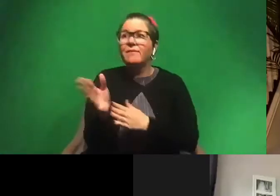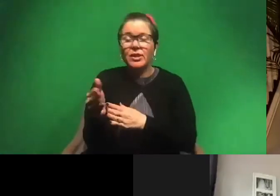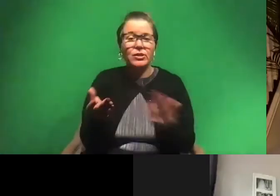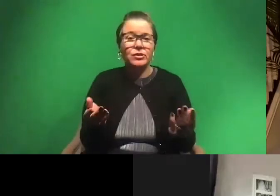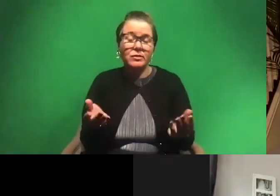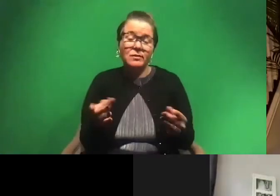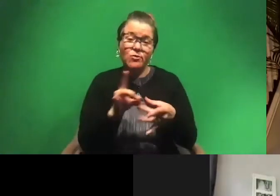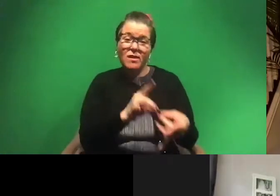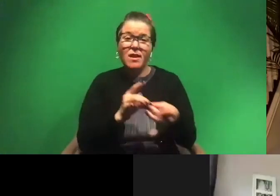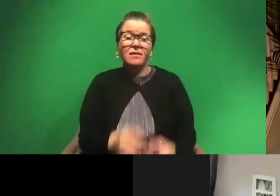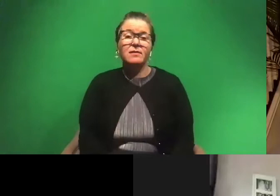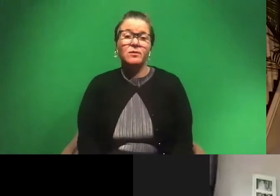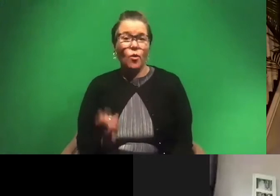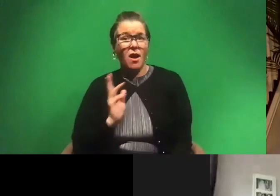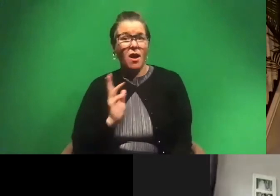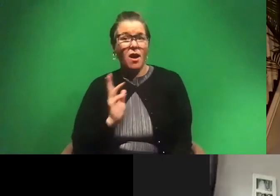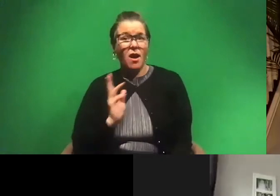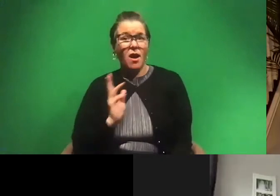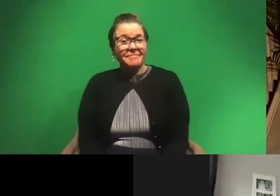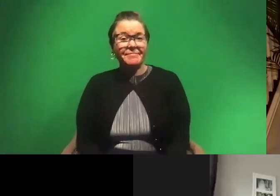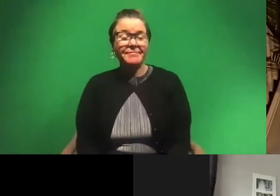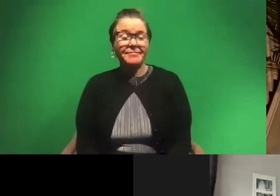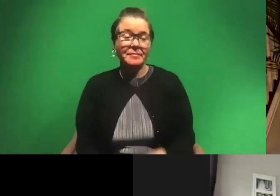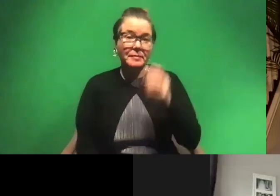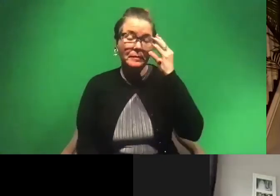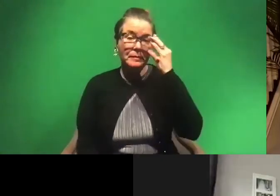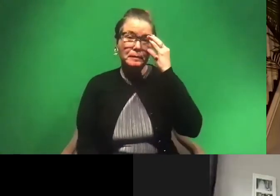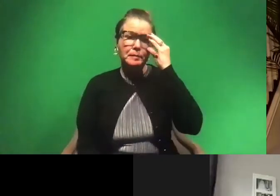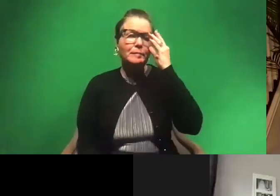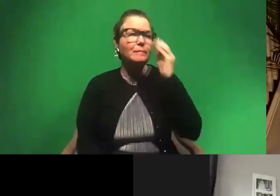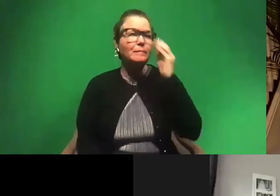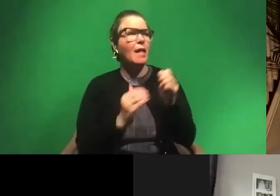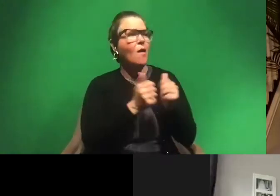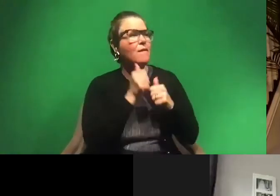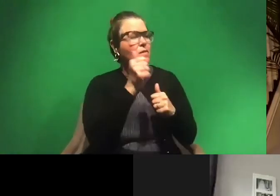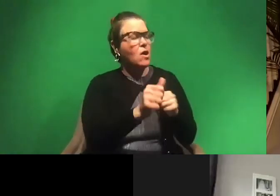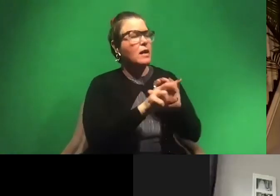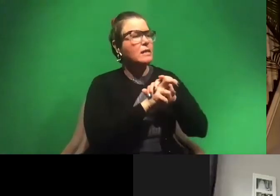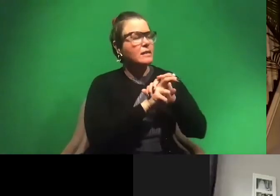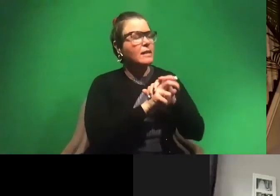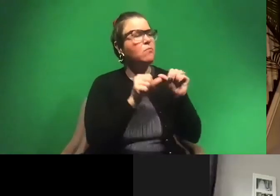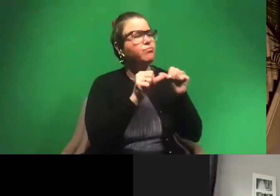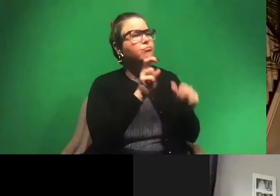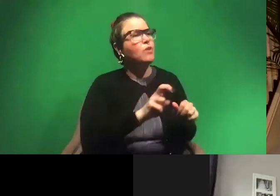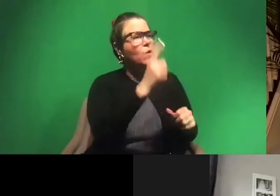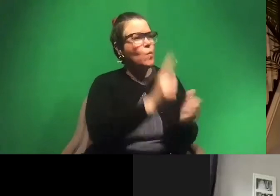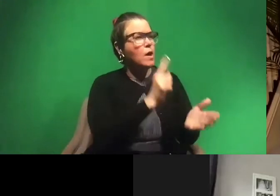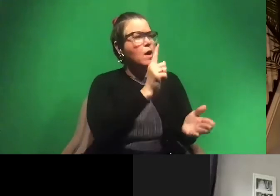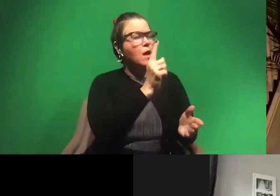yeah. Totally. How far can a snail go in an hour? I have no